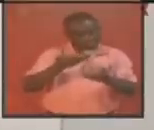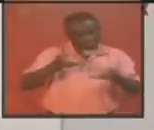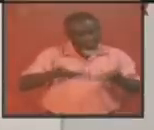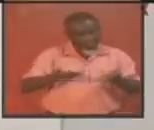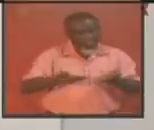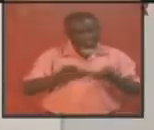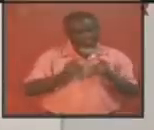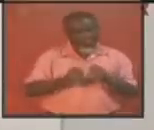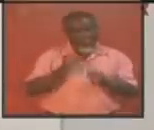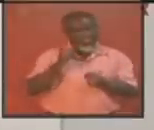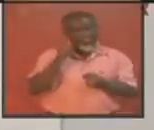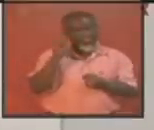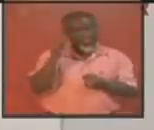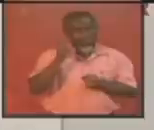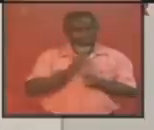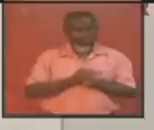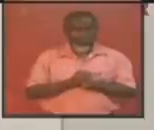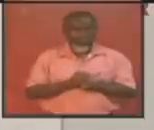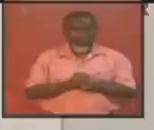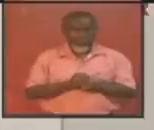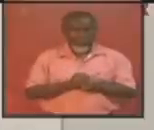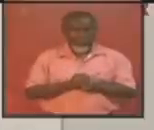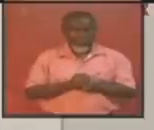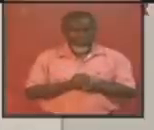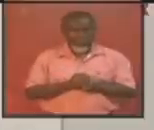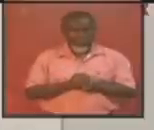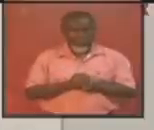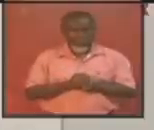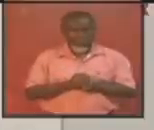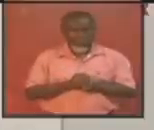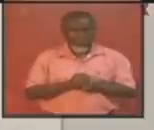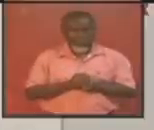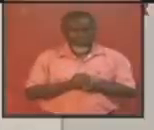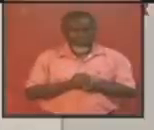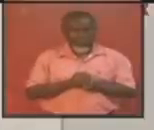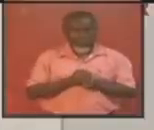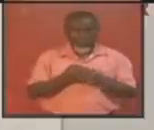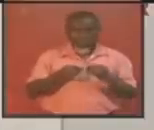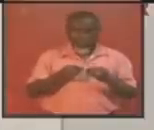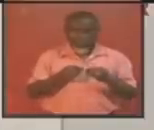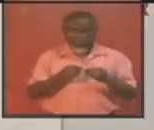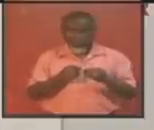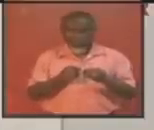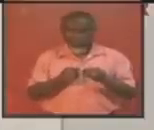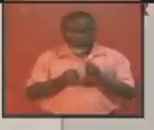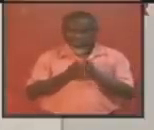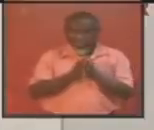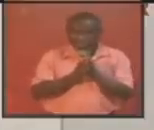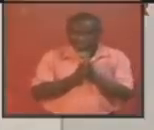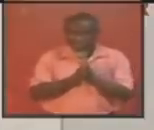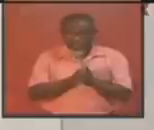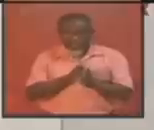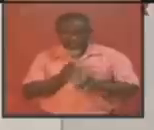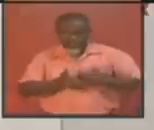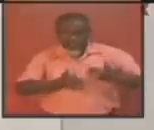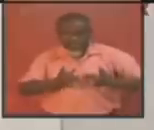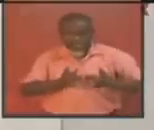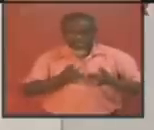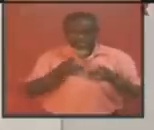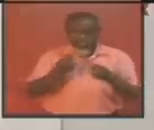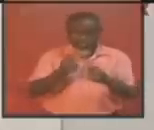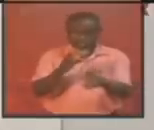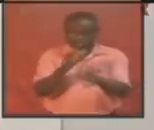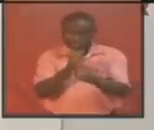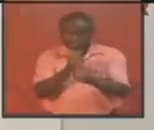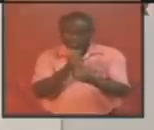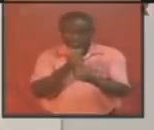different scales of issues. With respect to proactivity, absolutely. The government has been highly proactive,